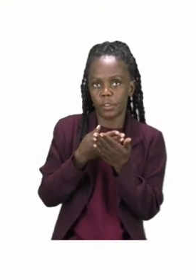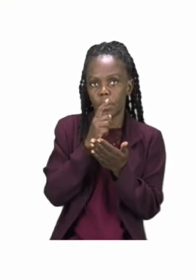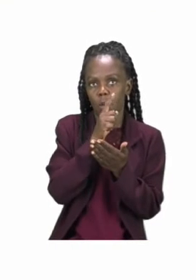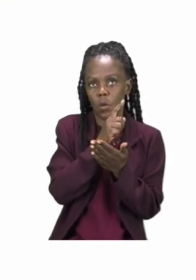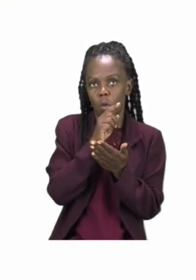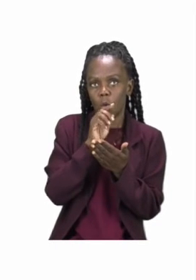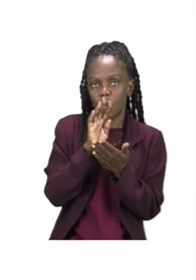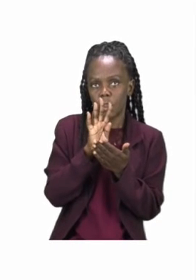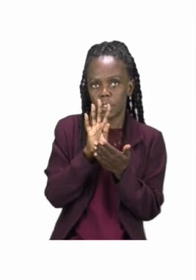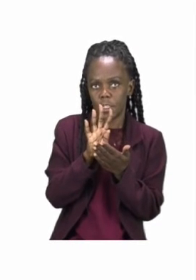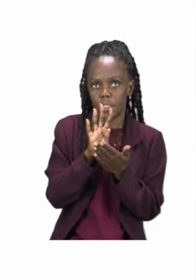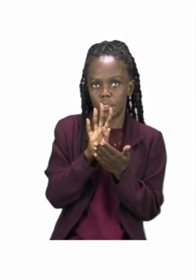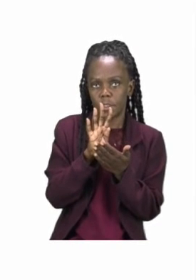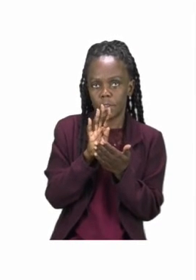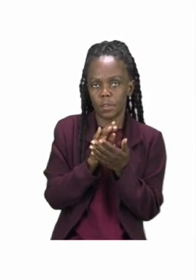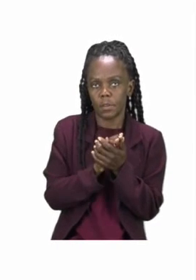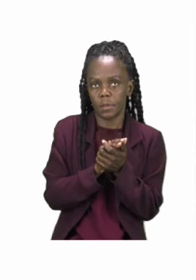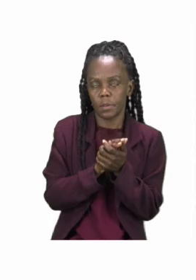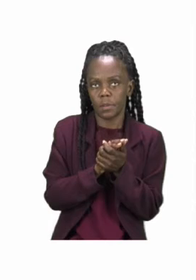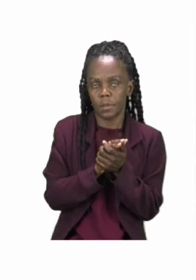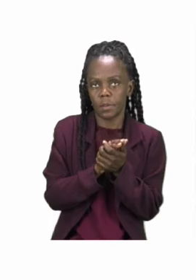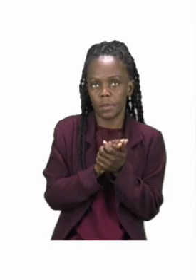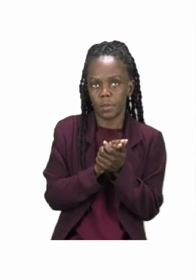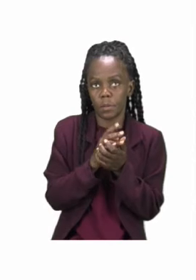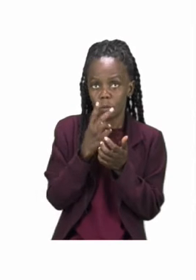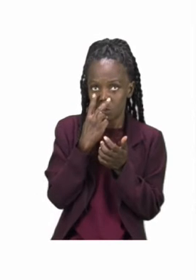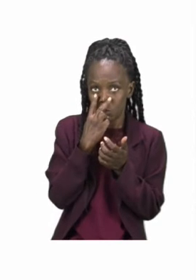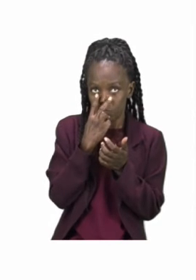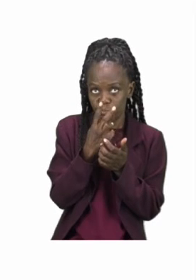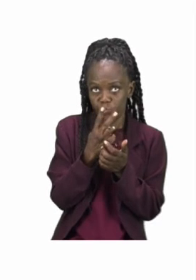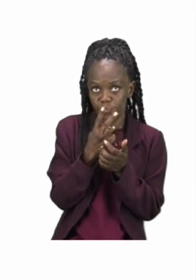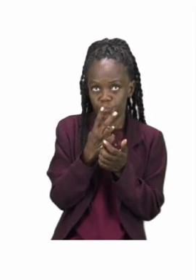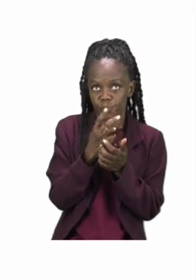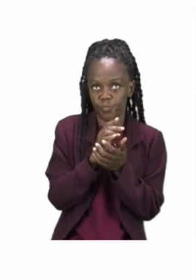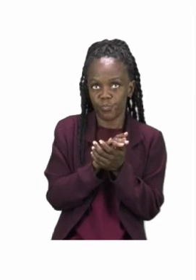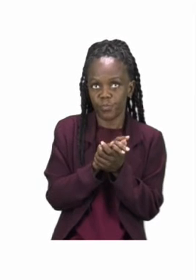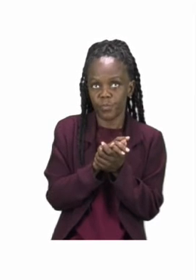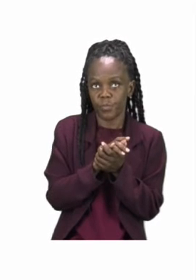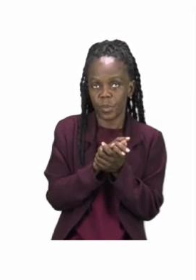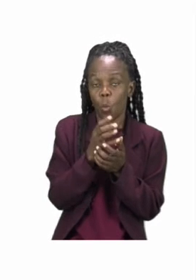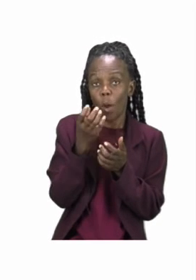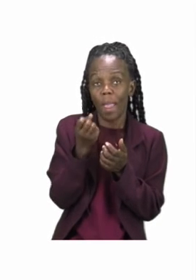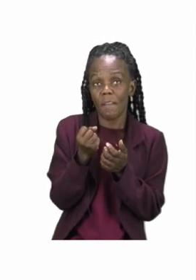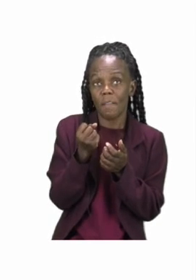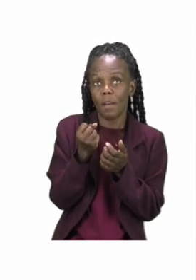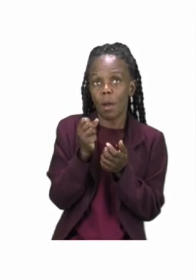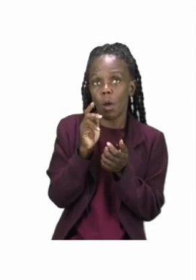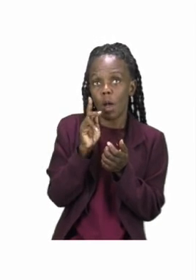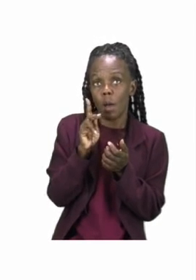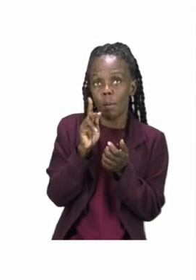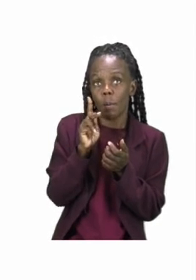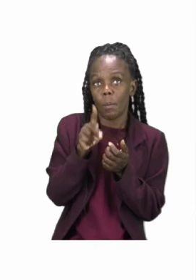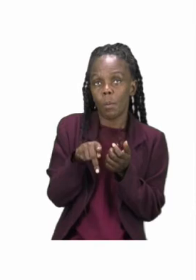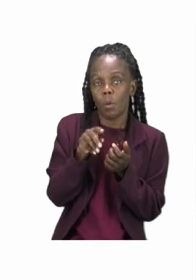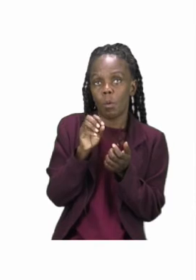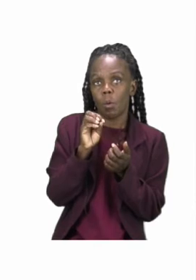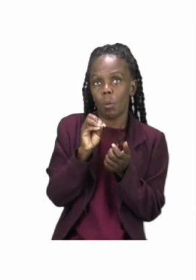and a 2 and a 1, 2, 3. If you're happy and you know it, clap your hands. Ooh,